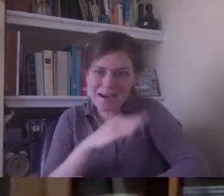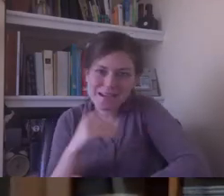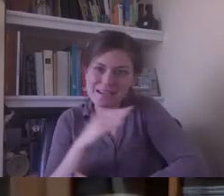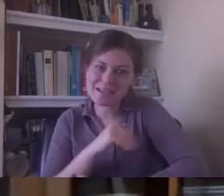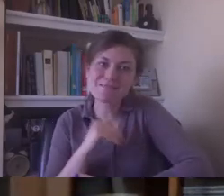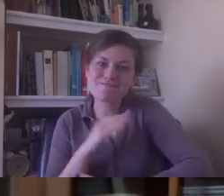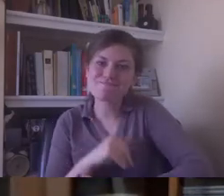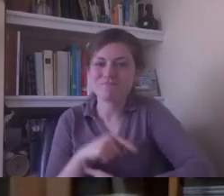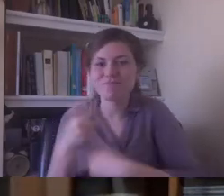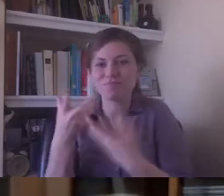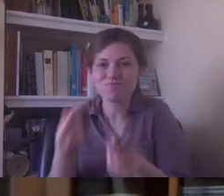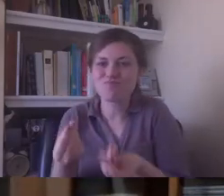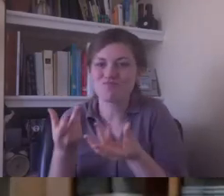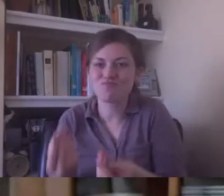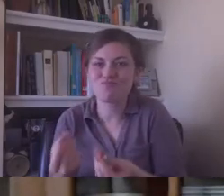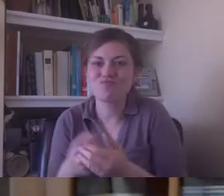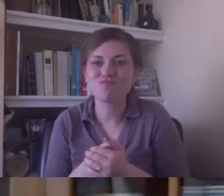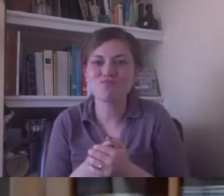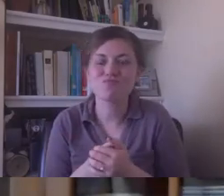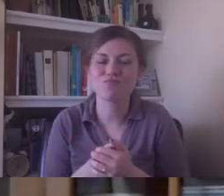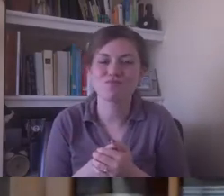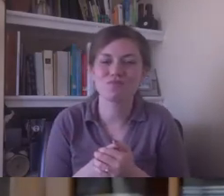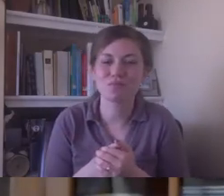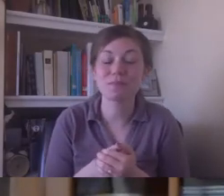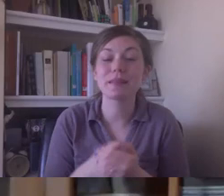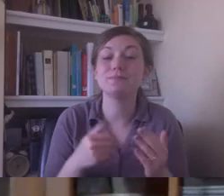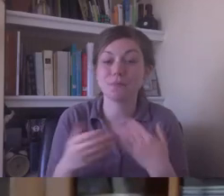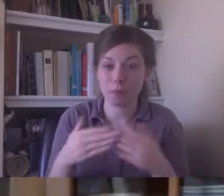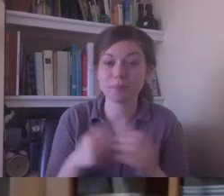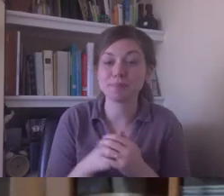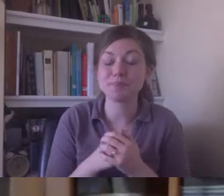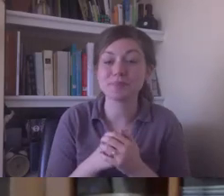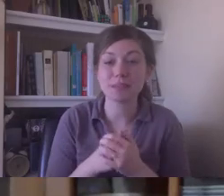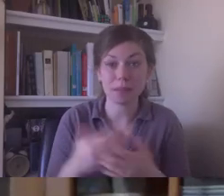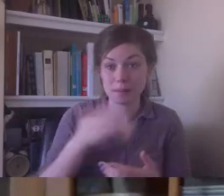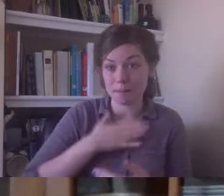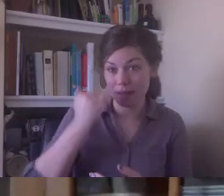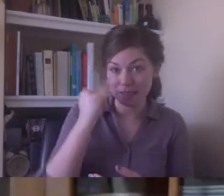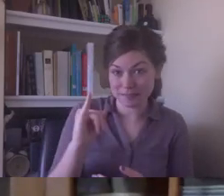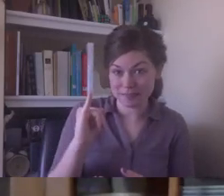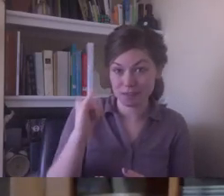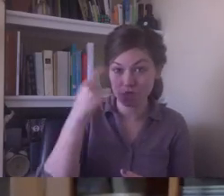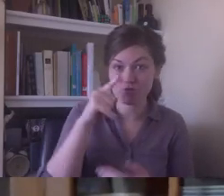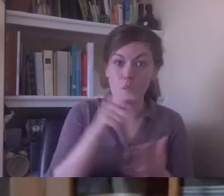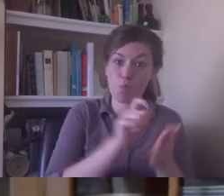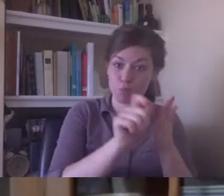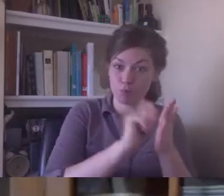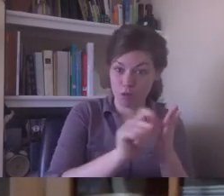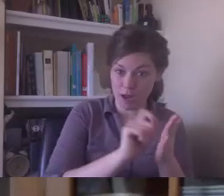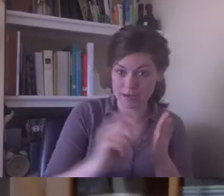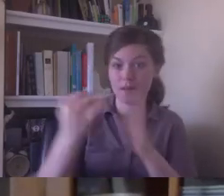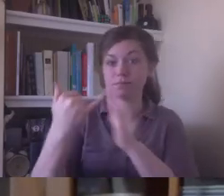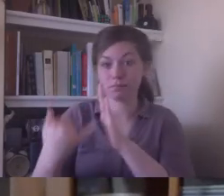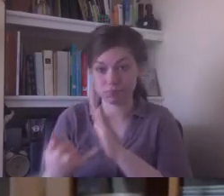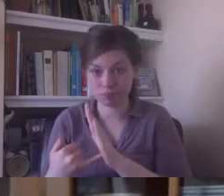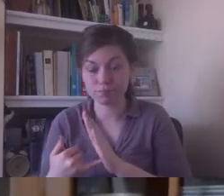like to hold him and pet him. He's very soft. Anyways, here's my idea for a writing and